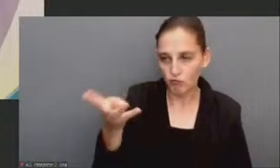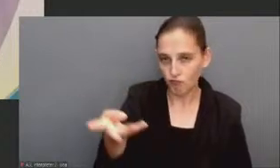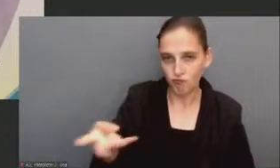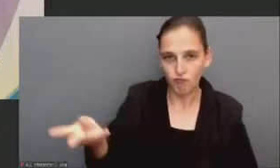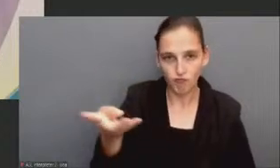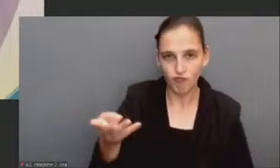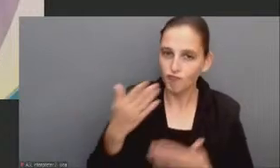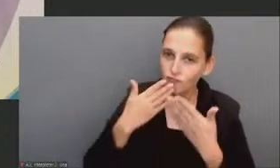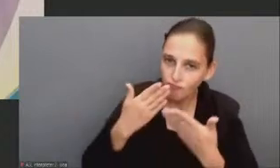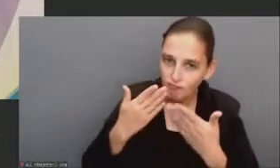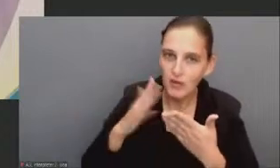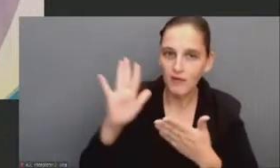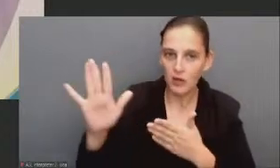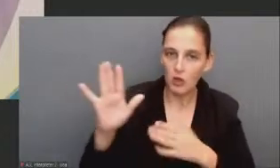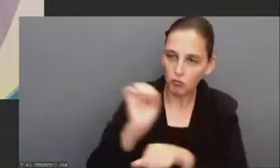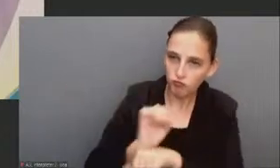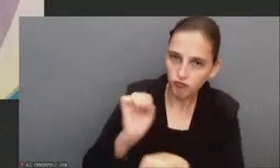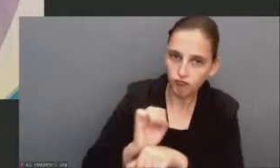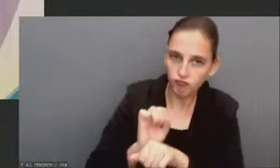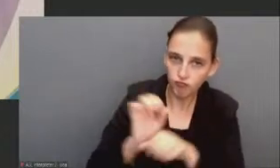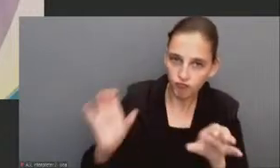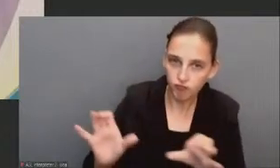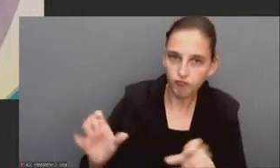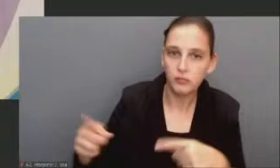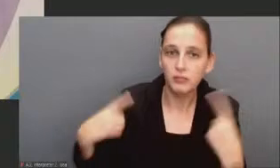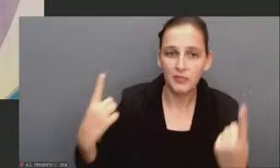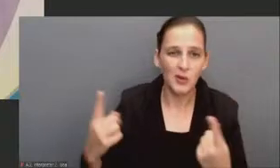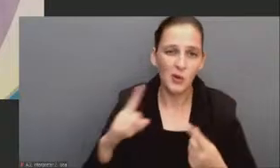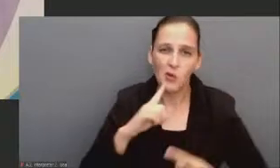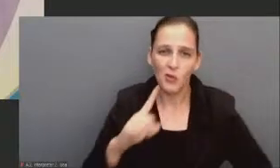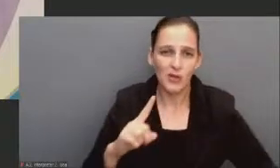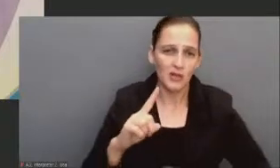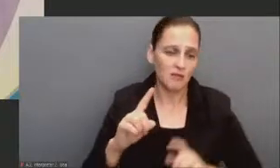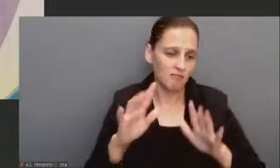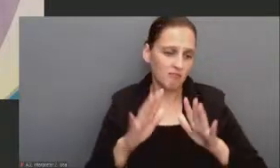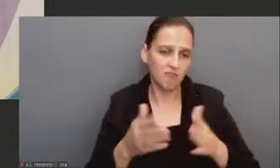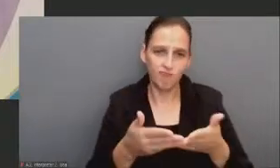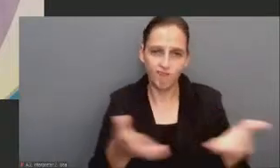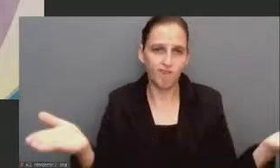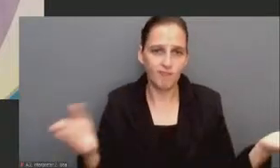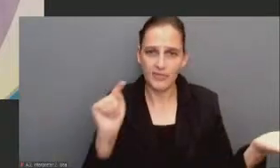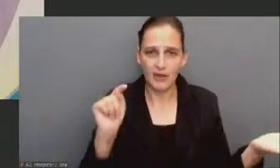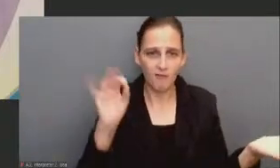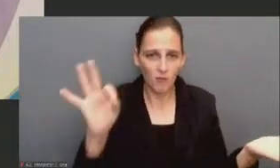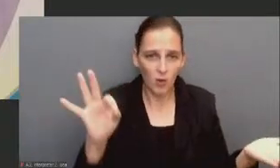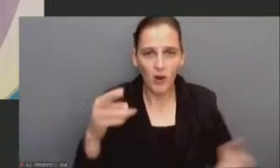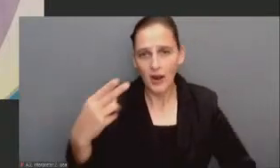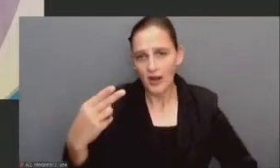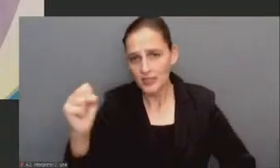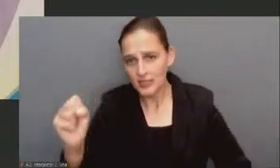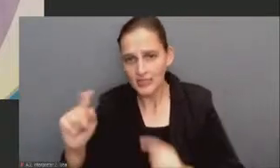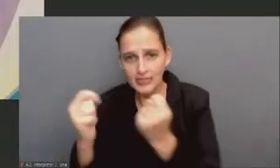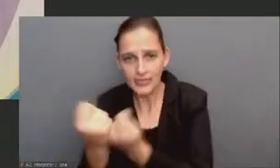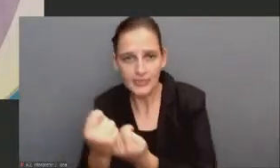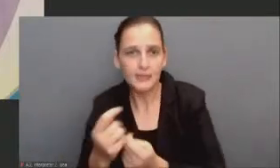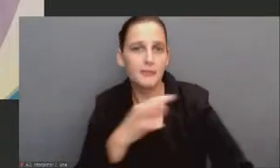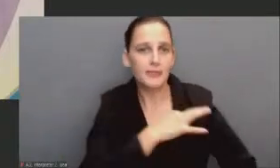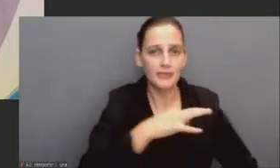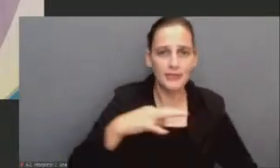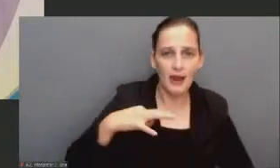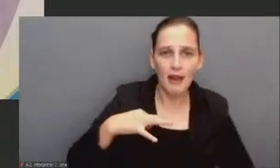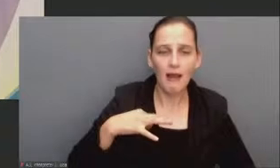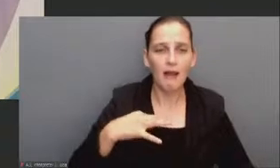their wonderful contributions, and as well as the entire task force, the HHS team and staff, and just many team